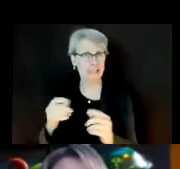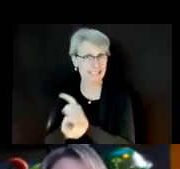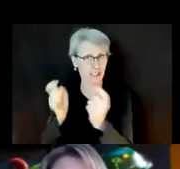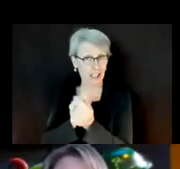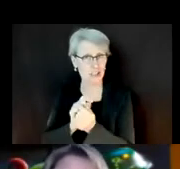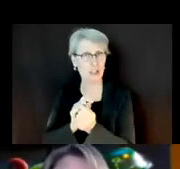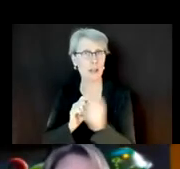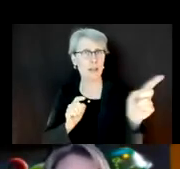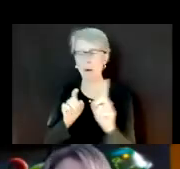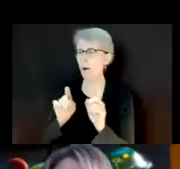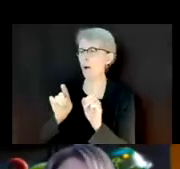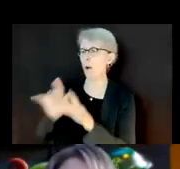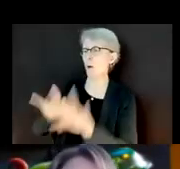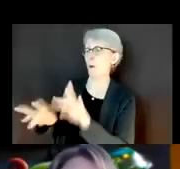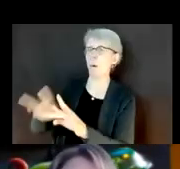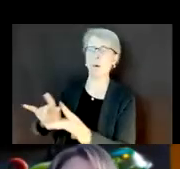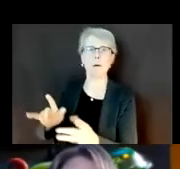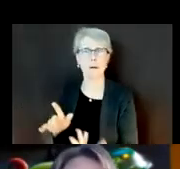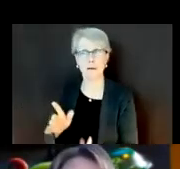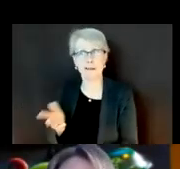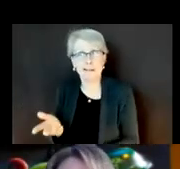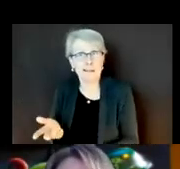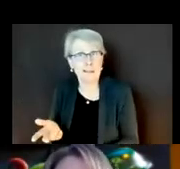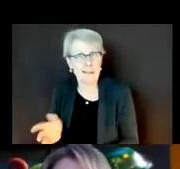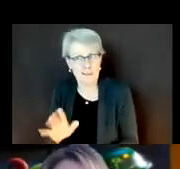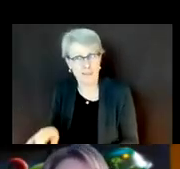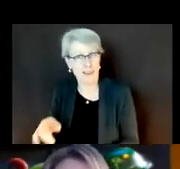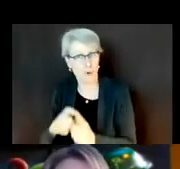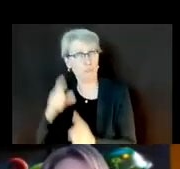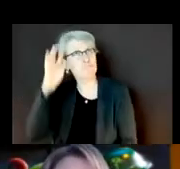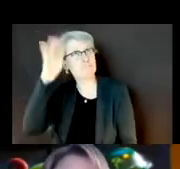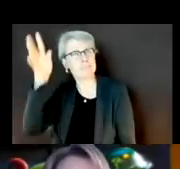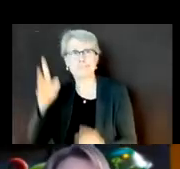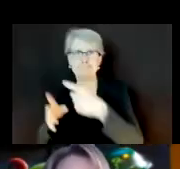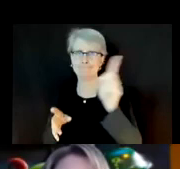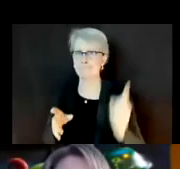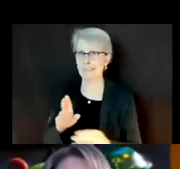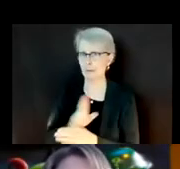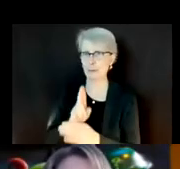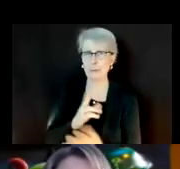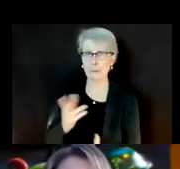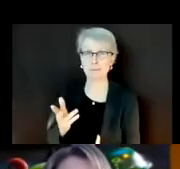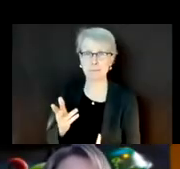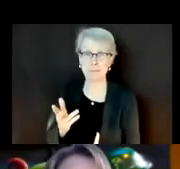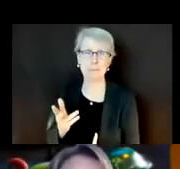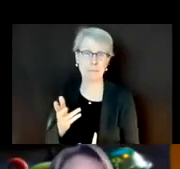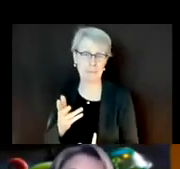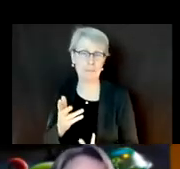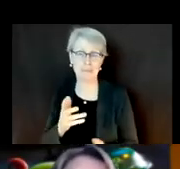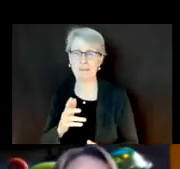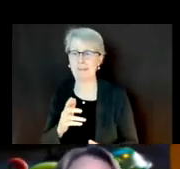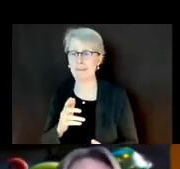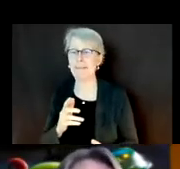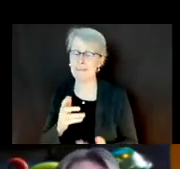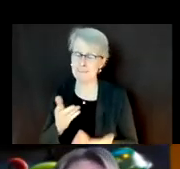getting all this like much more traffic and much more business from all across the country because they were using the language of their audience. So there